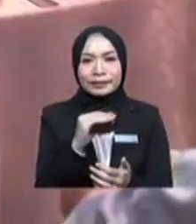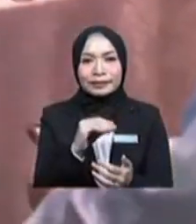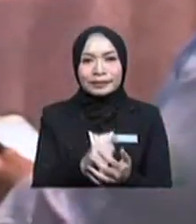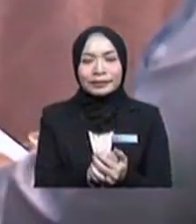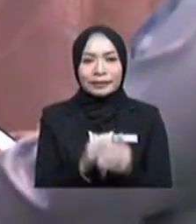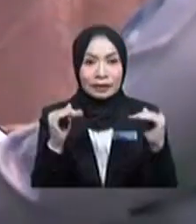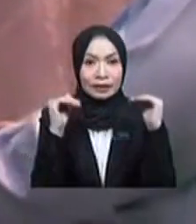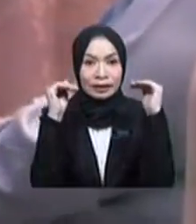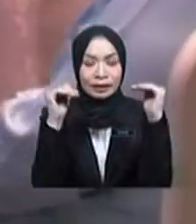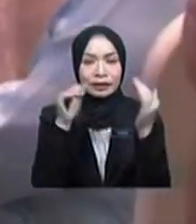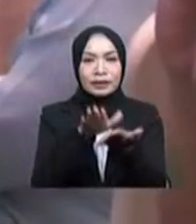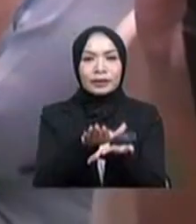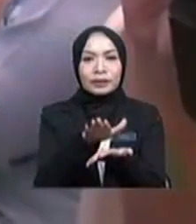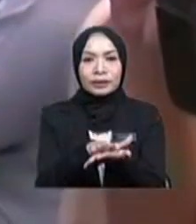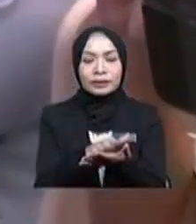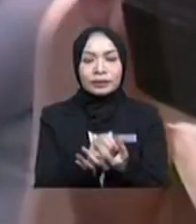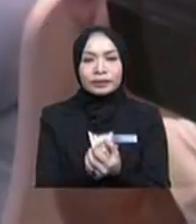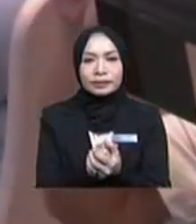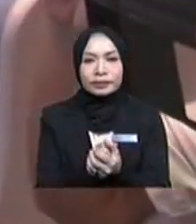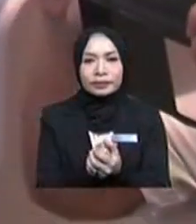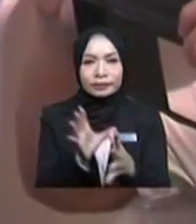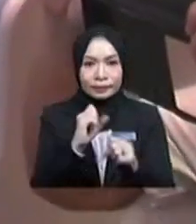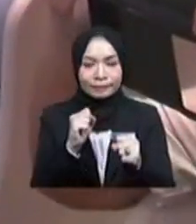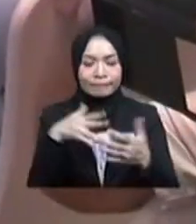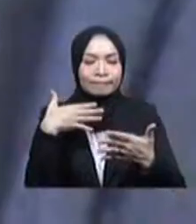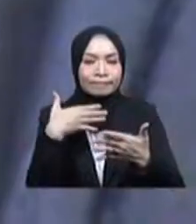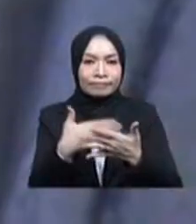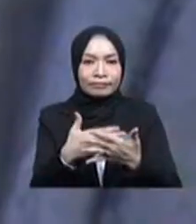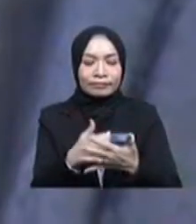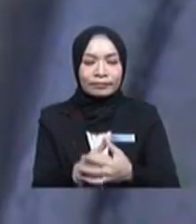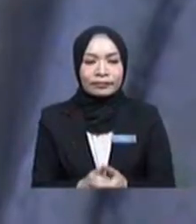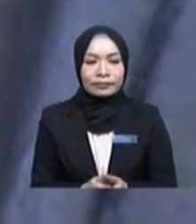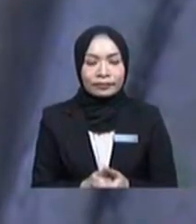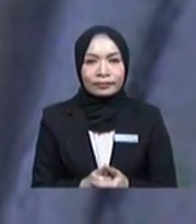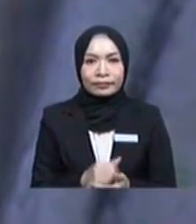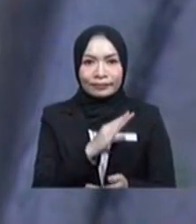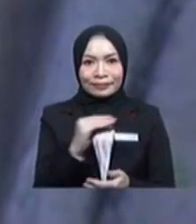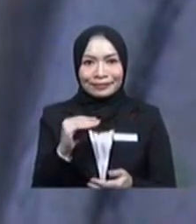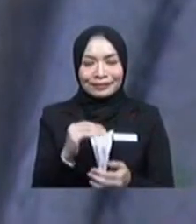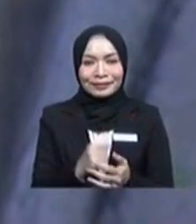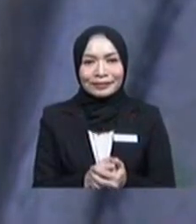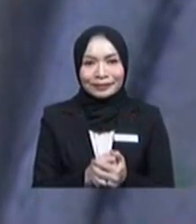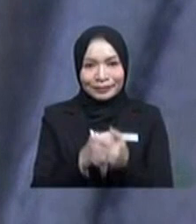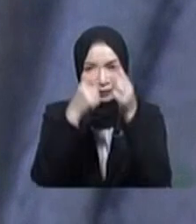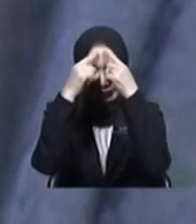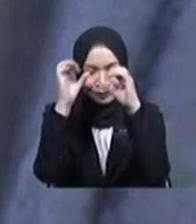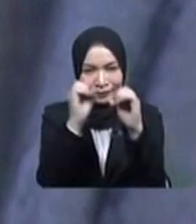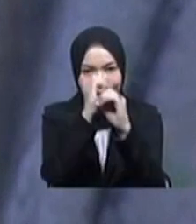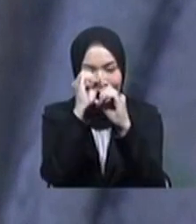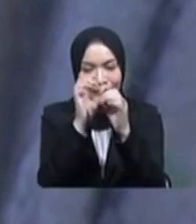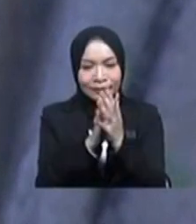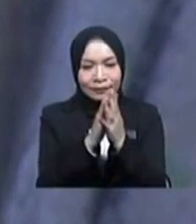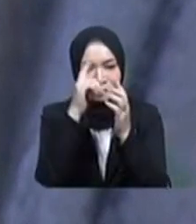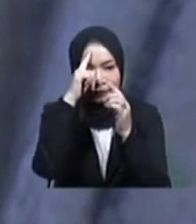standards. Ladies and gentlemen, in envisioning the future of education in Malaysia, the